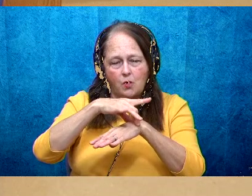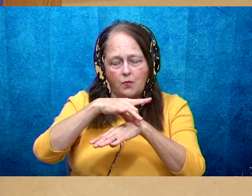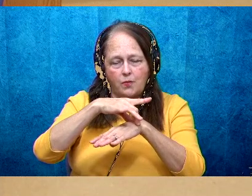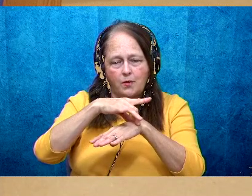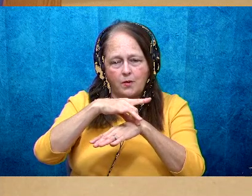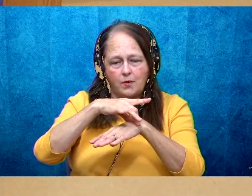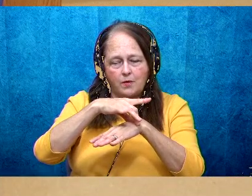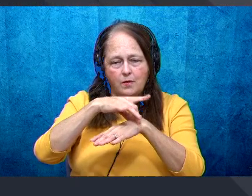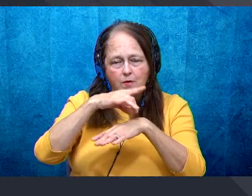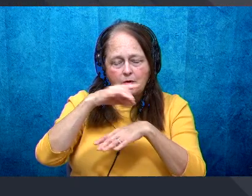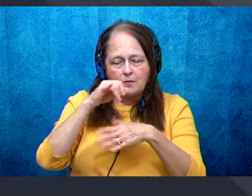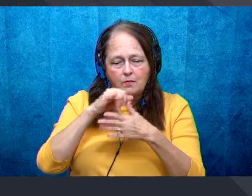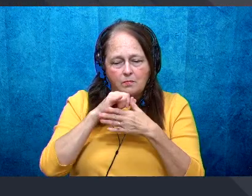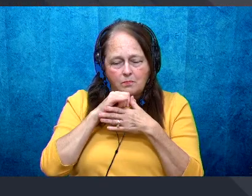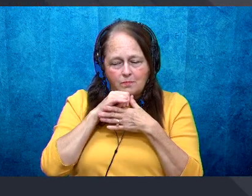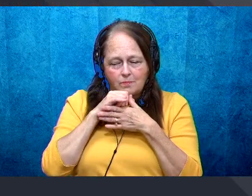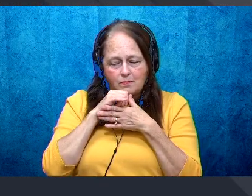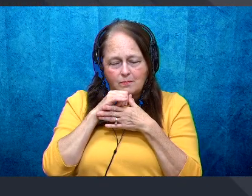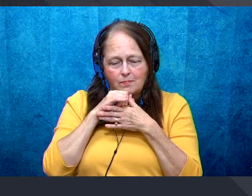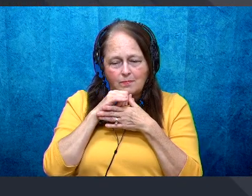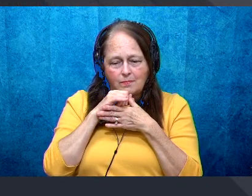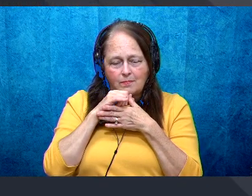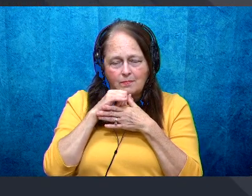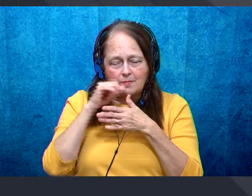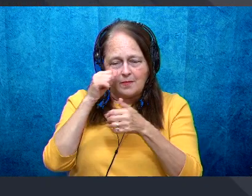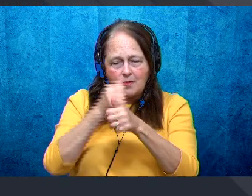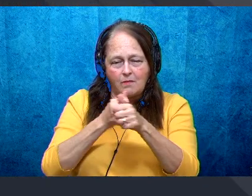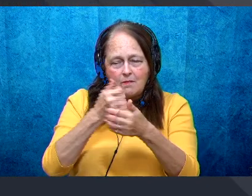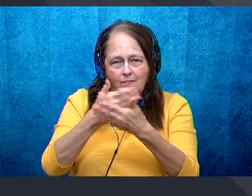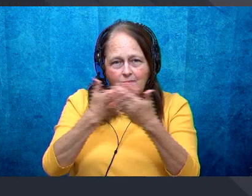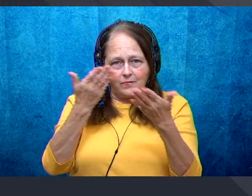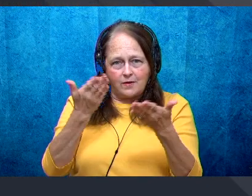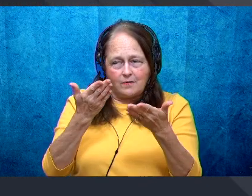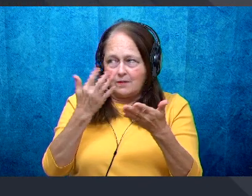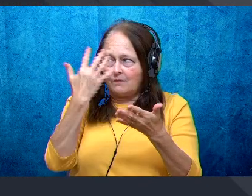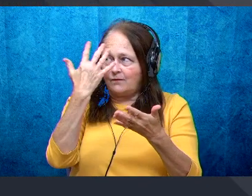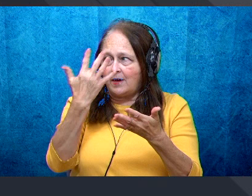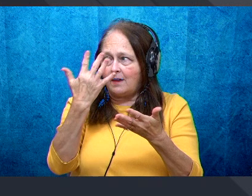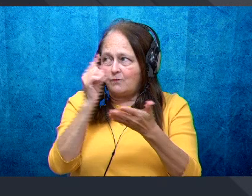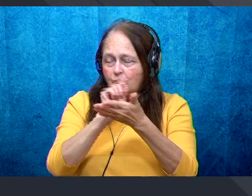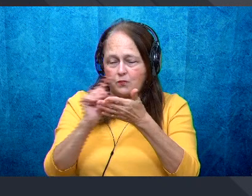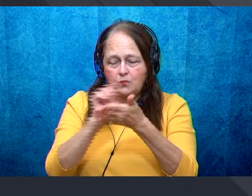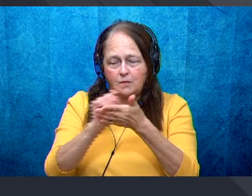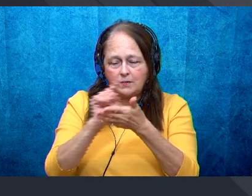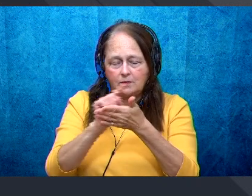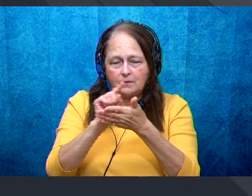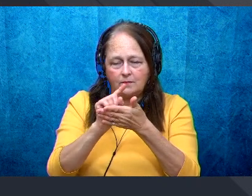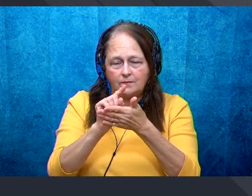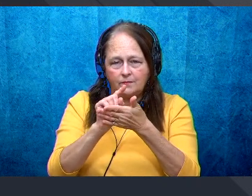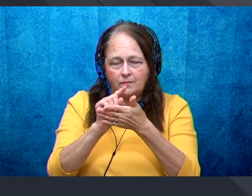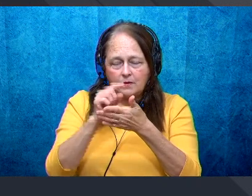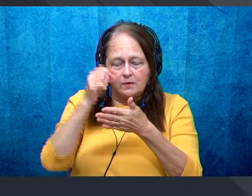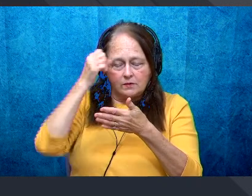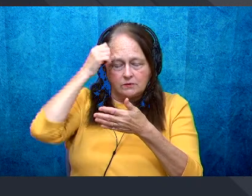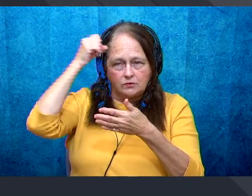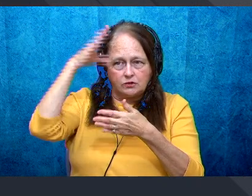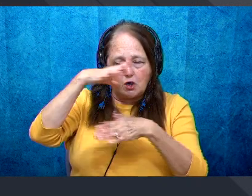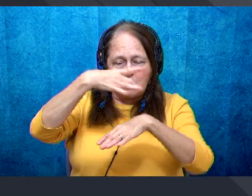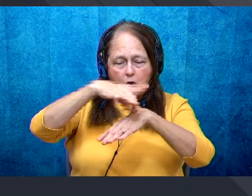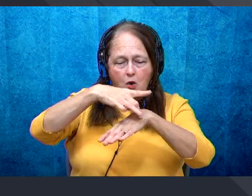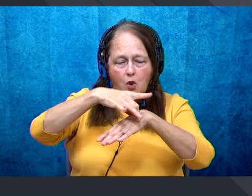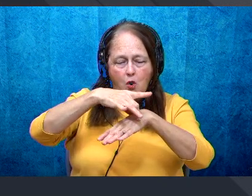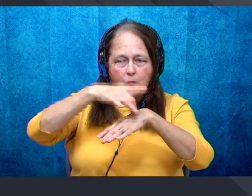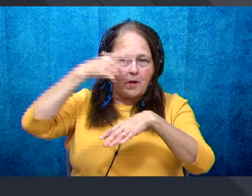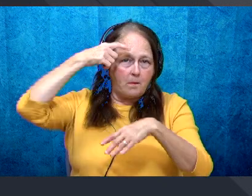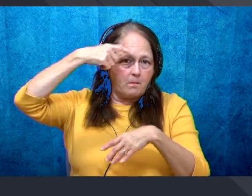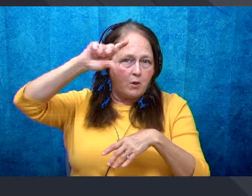and manipulate models. So ultimately, everything over the next 5 weeks is going to have to do with the Sun, the Earth, and the Moon,